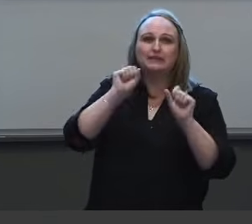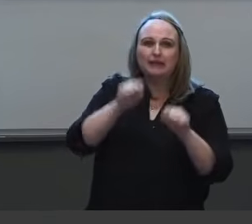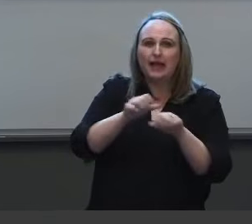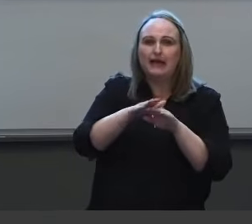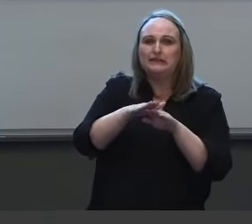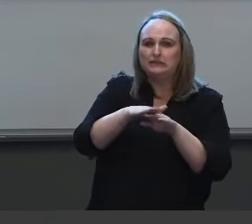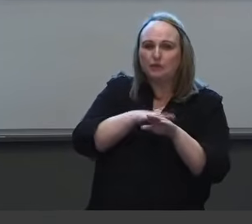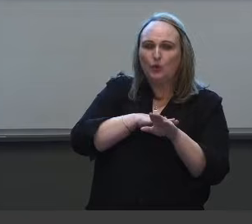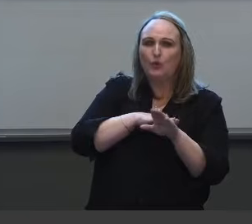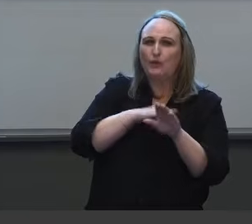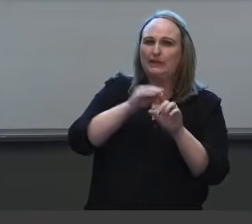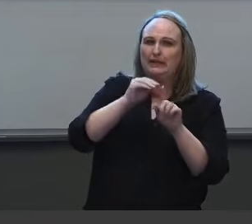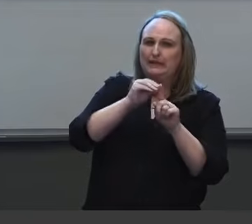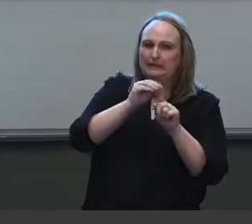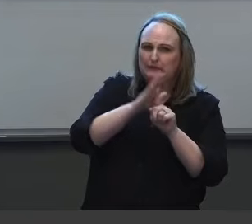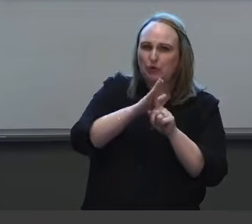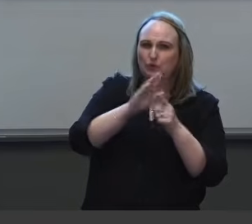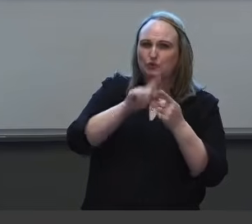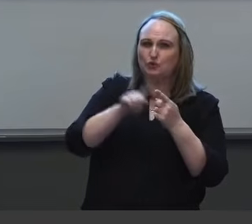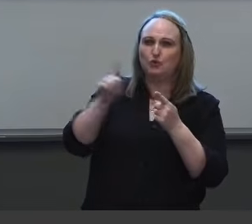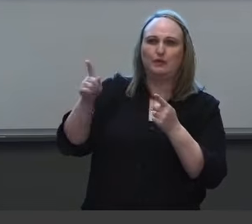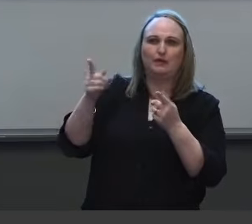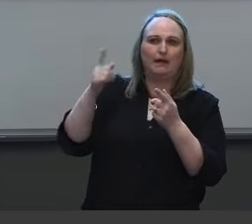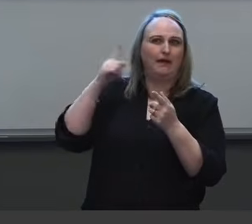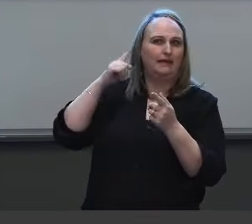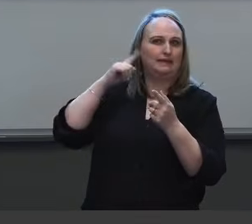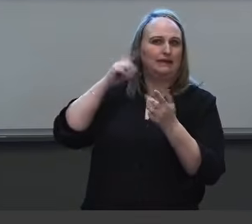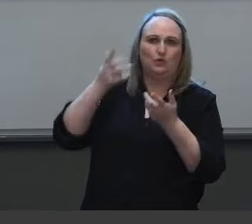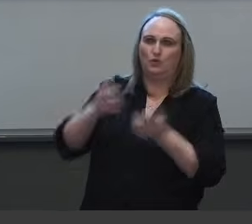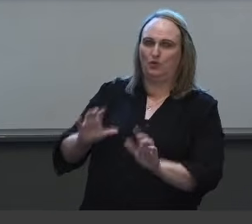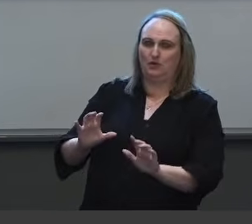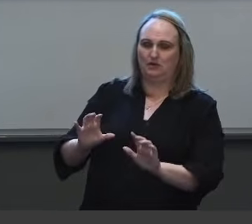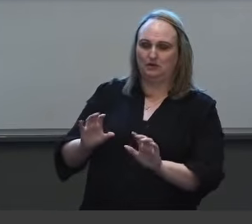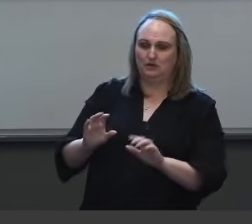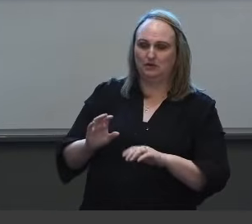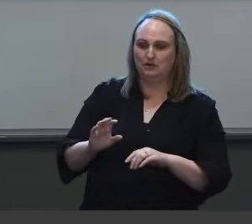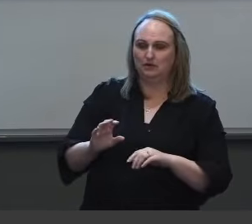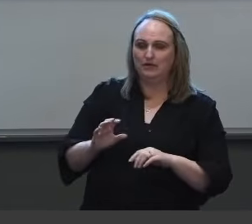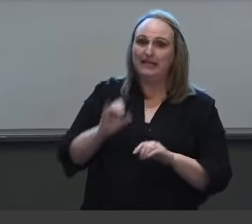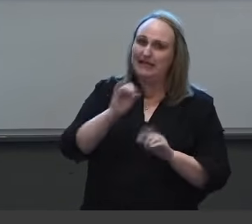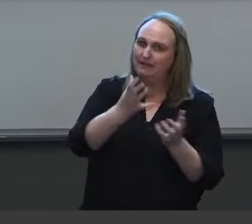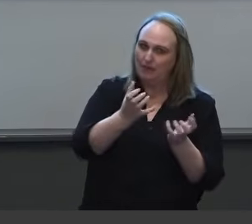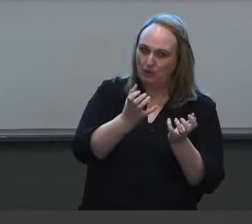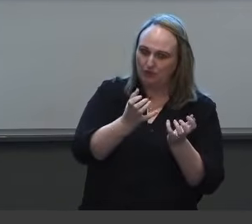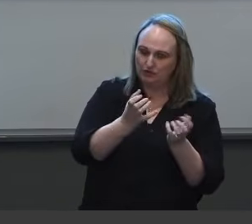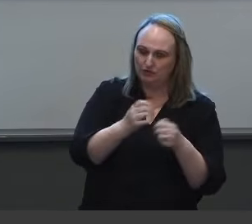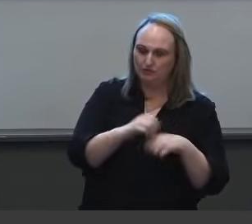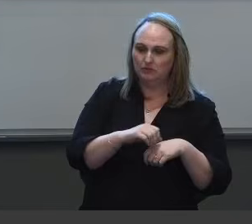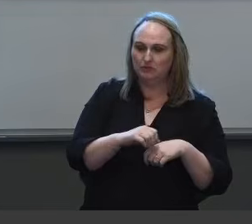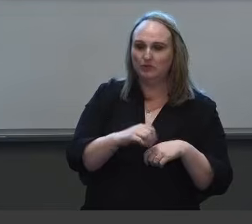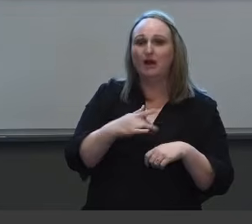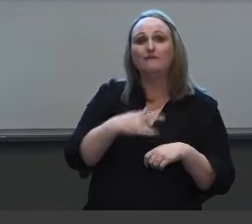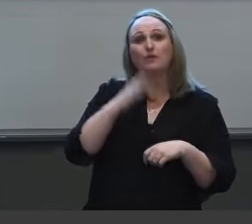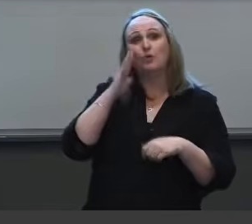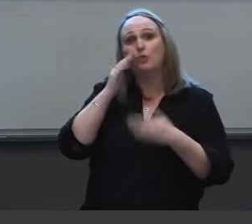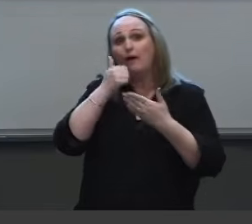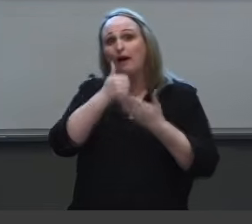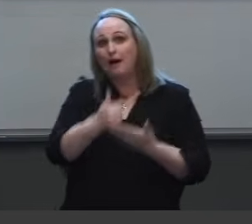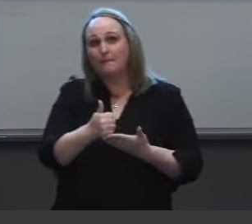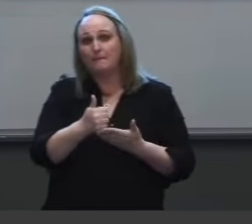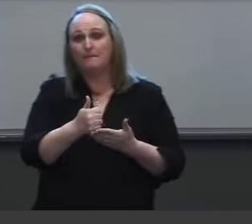the aversive sound if they want to. And this is a very good feature that we think is going to help the